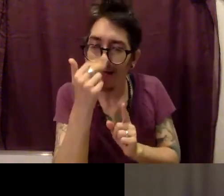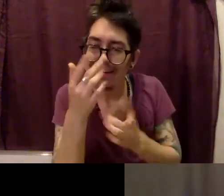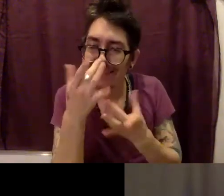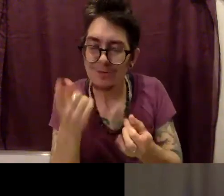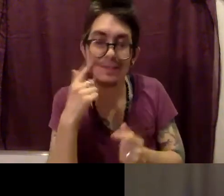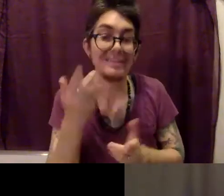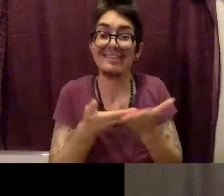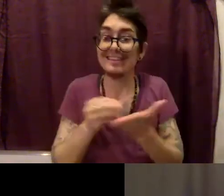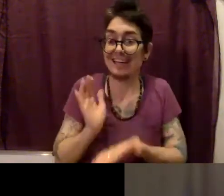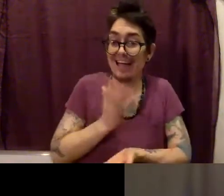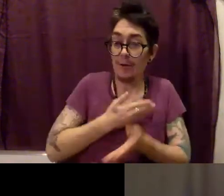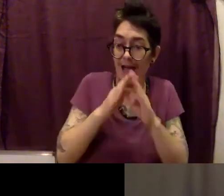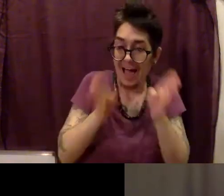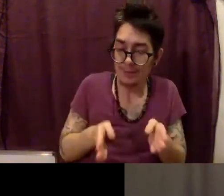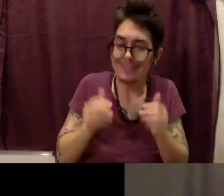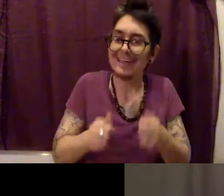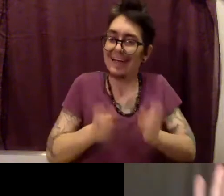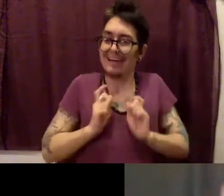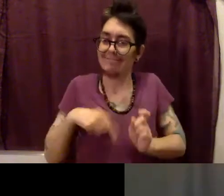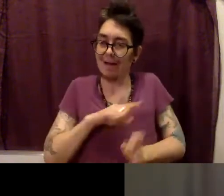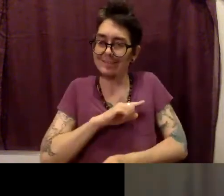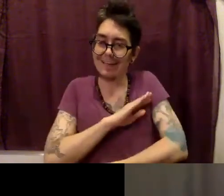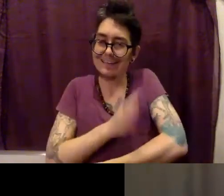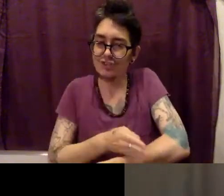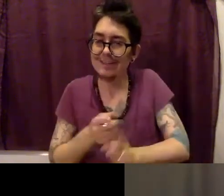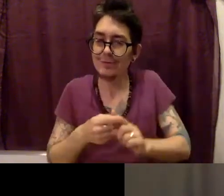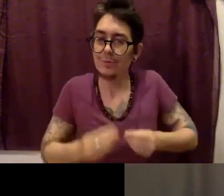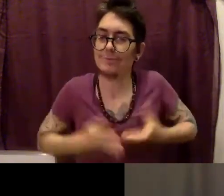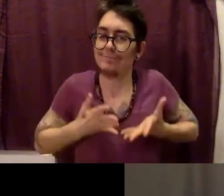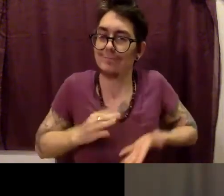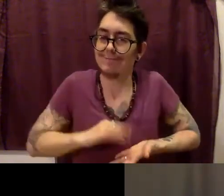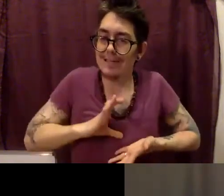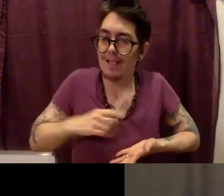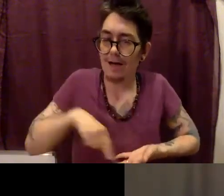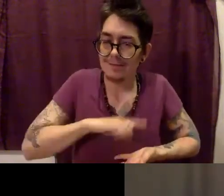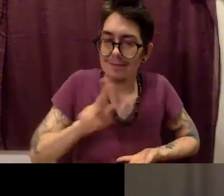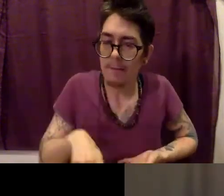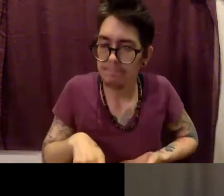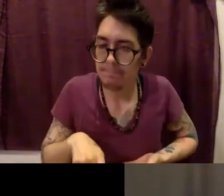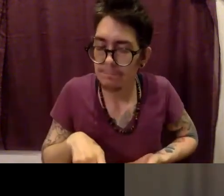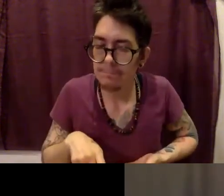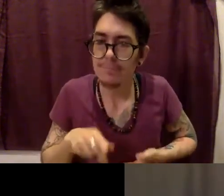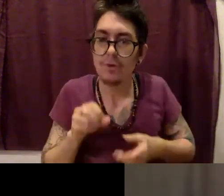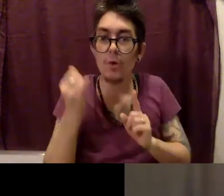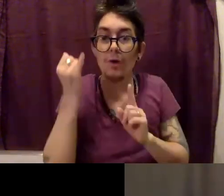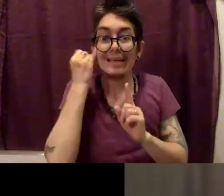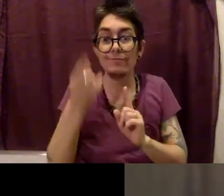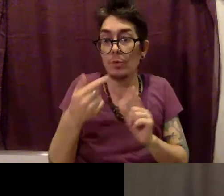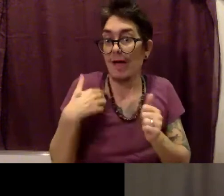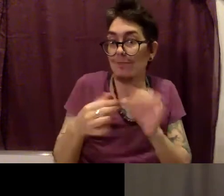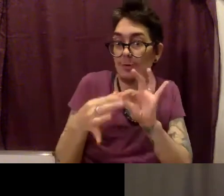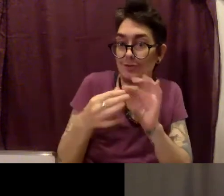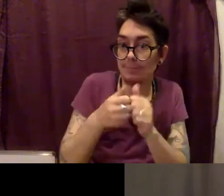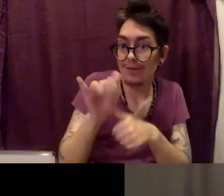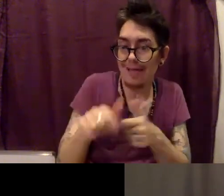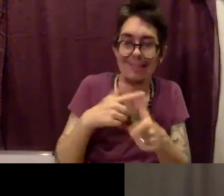something like that. Oh, wonderful. Wonderful. Yeah. So in my house, the energy, our homes can really inspire